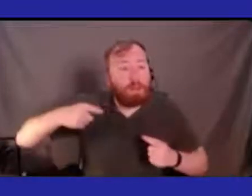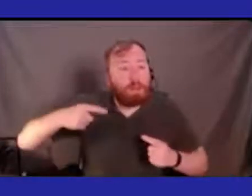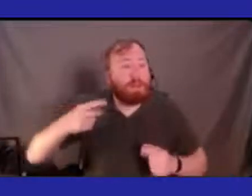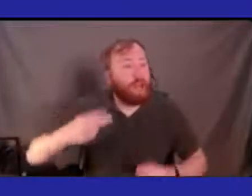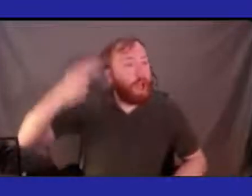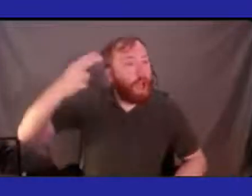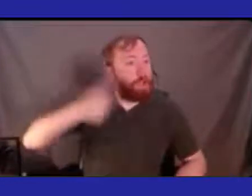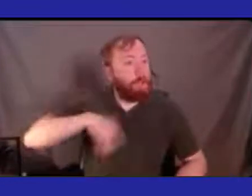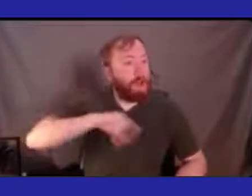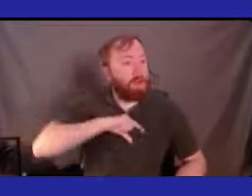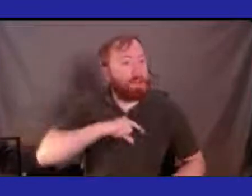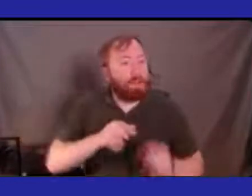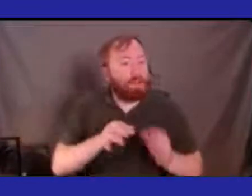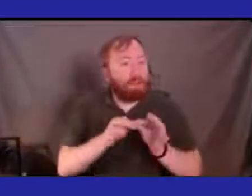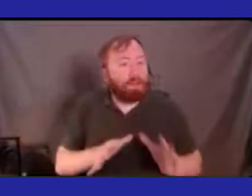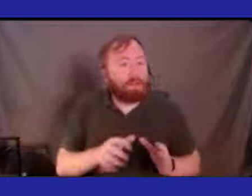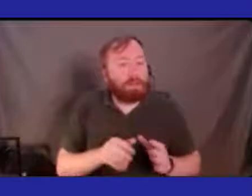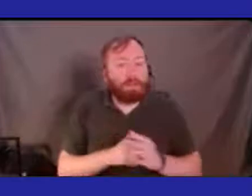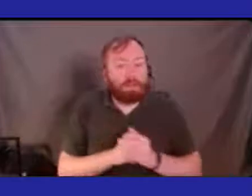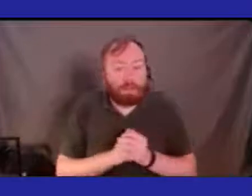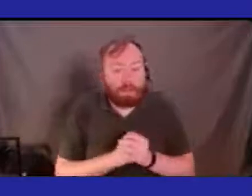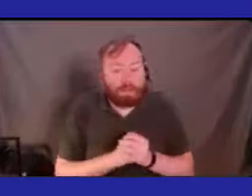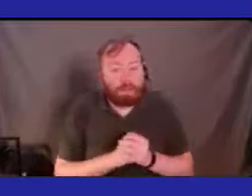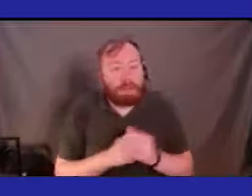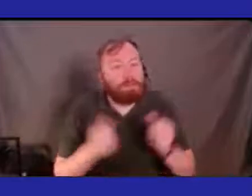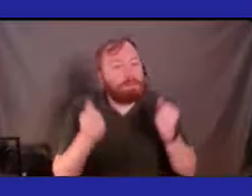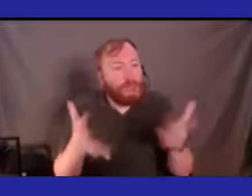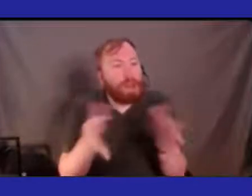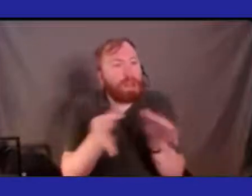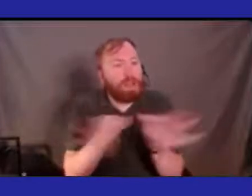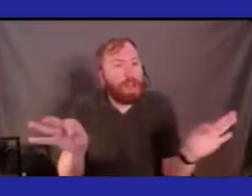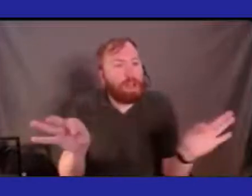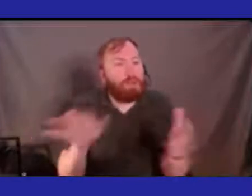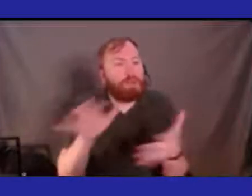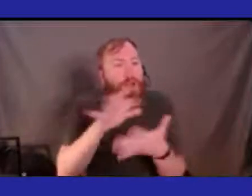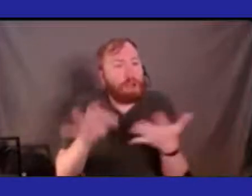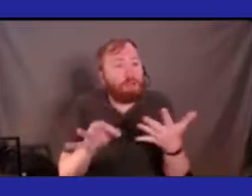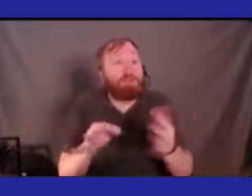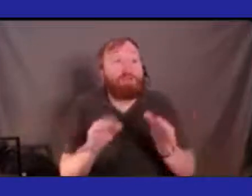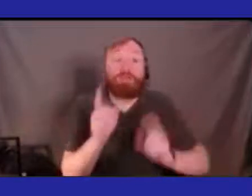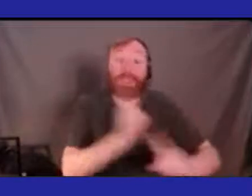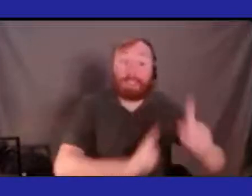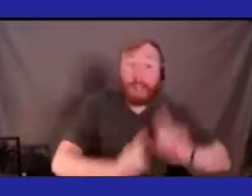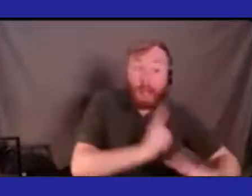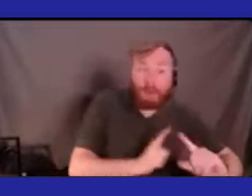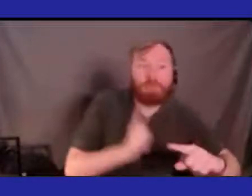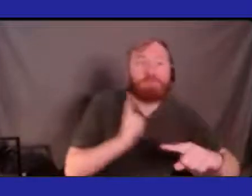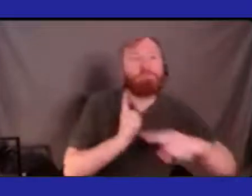interpreters, private calling. Many languages are offered as well as sign language.